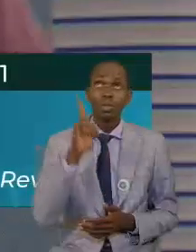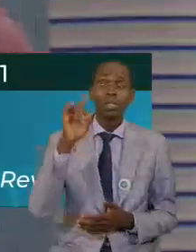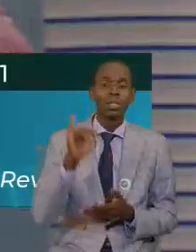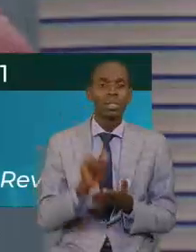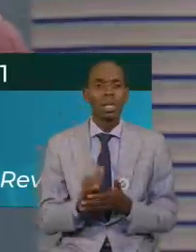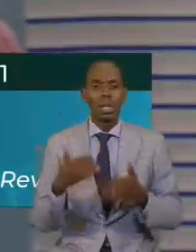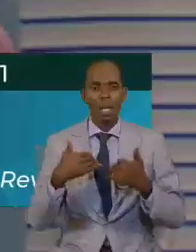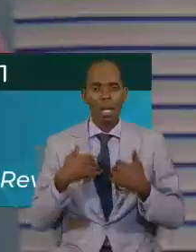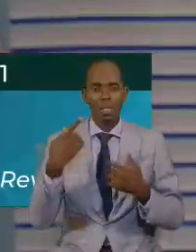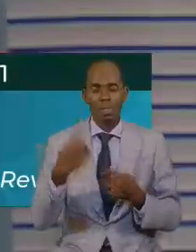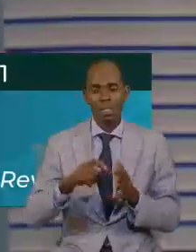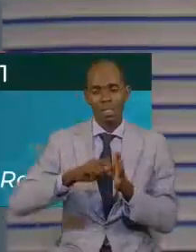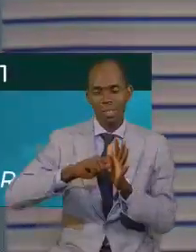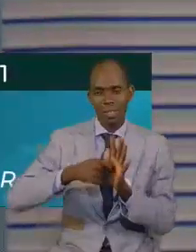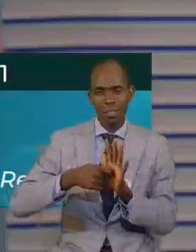the key.